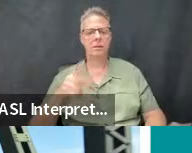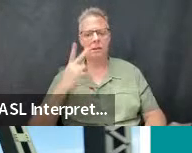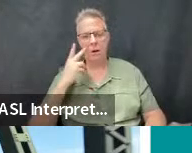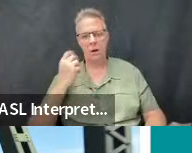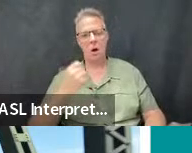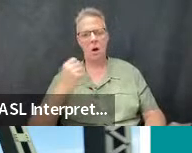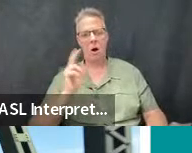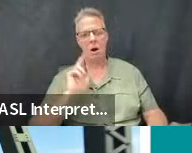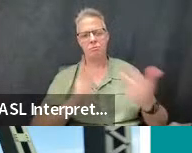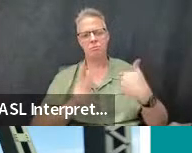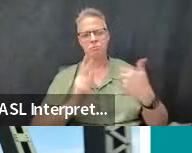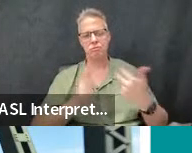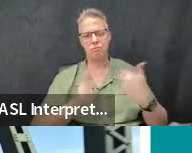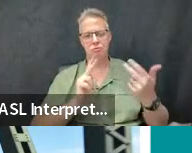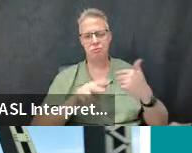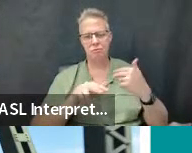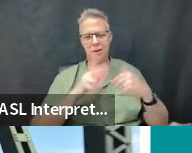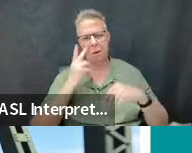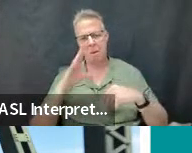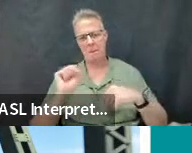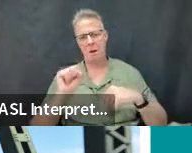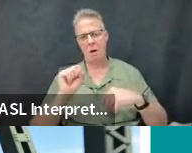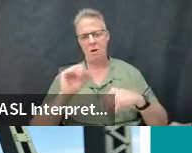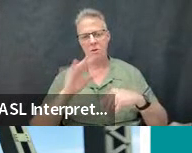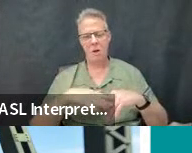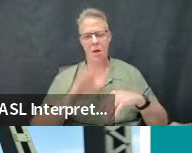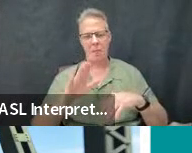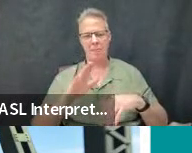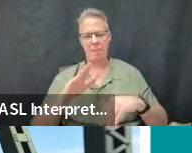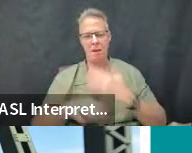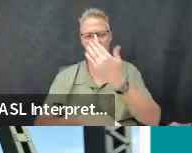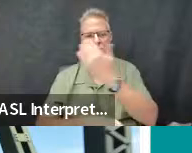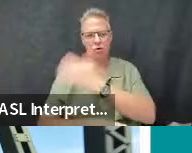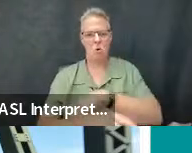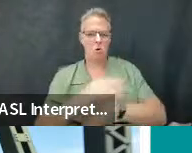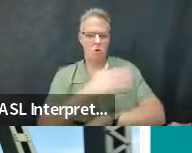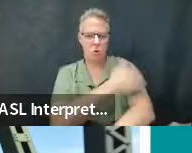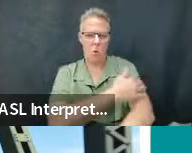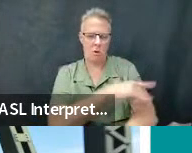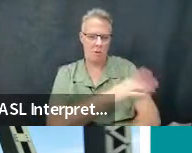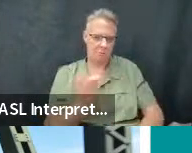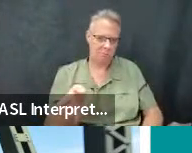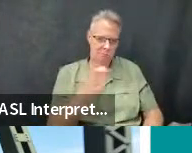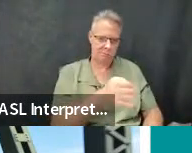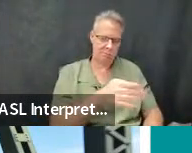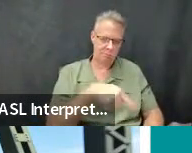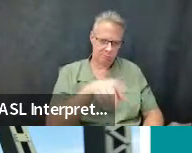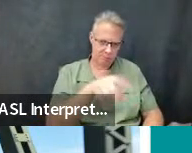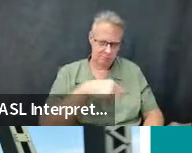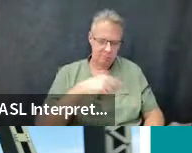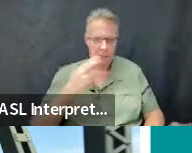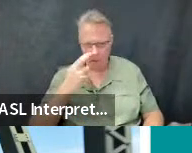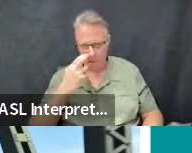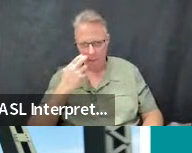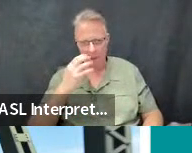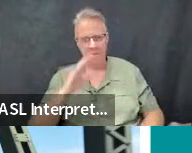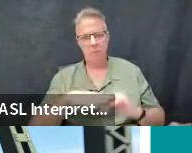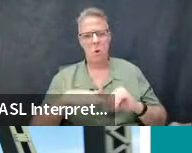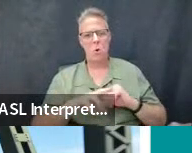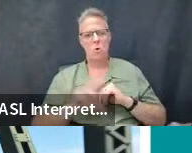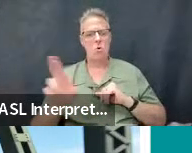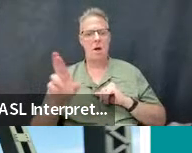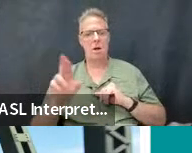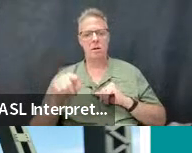vehicular traffic. You can see bus on shoulder operating there on the median. And then on the lower